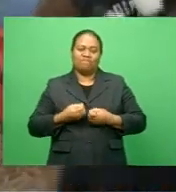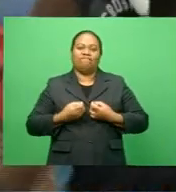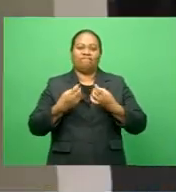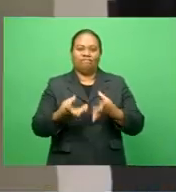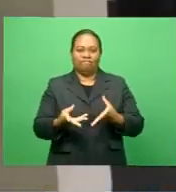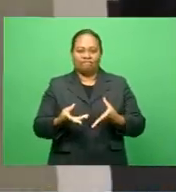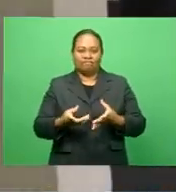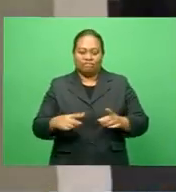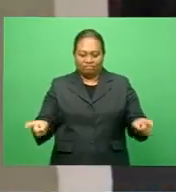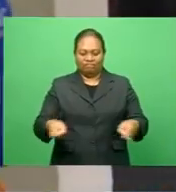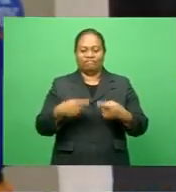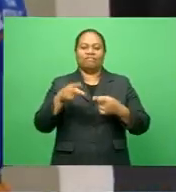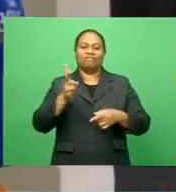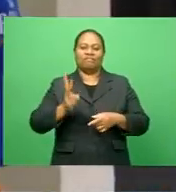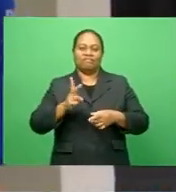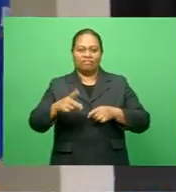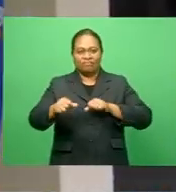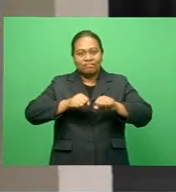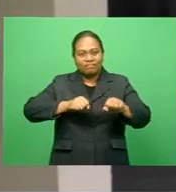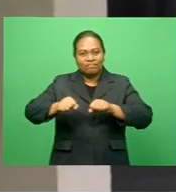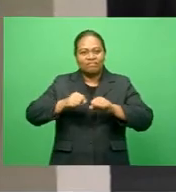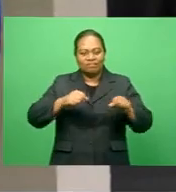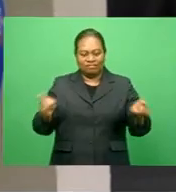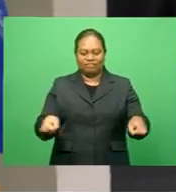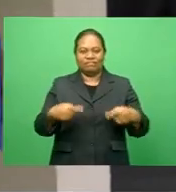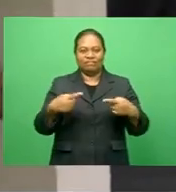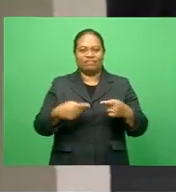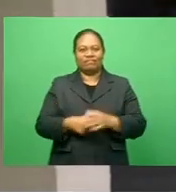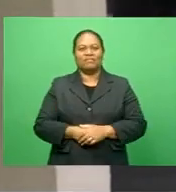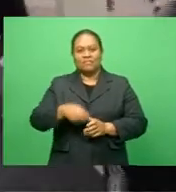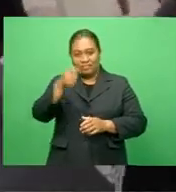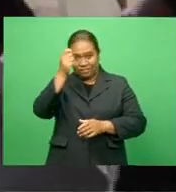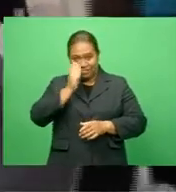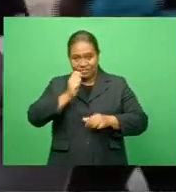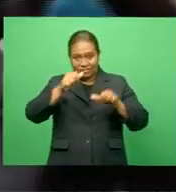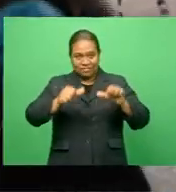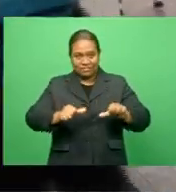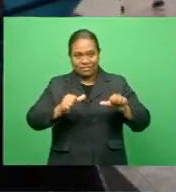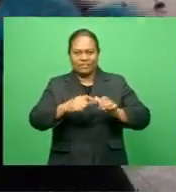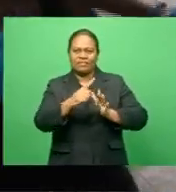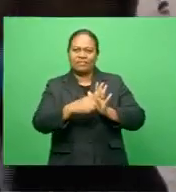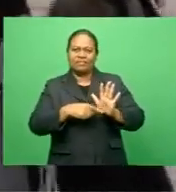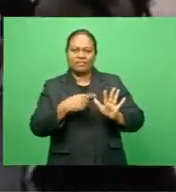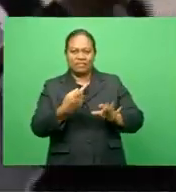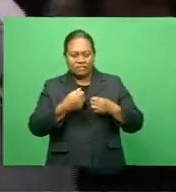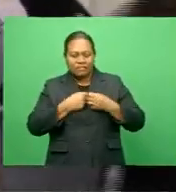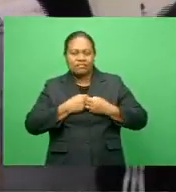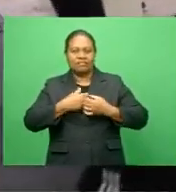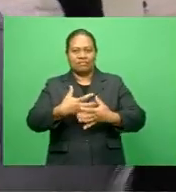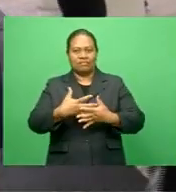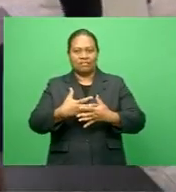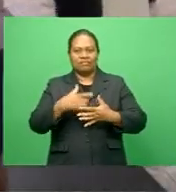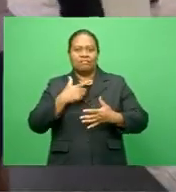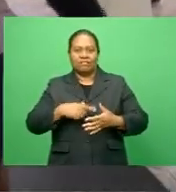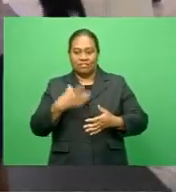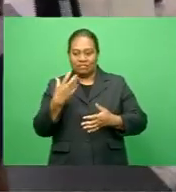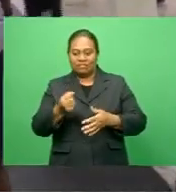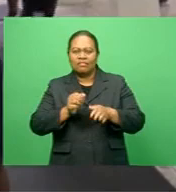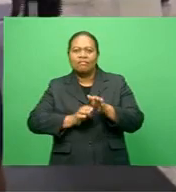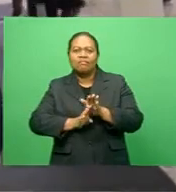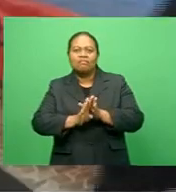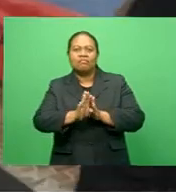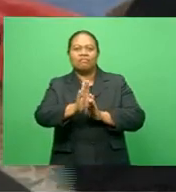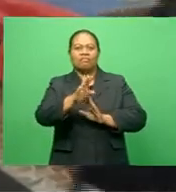and compete in Fiji's amateur boxing tournaments. Club President Jeremiah Munimasi is impressed with the increasing number of young